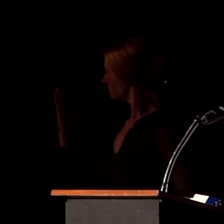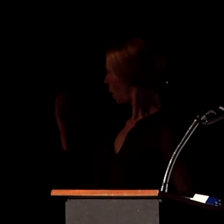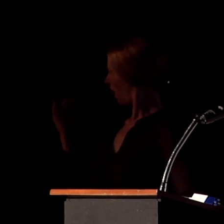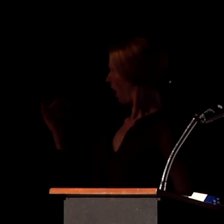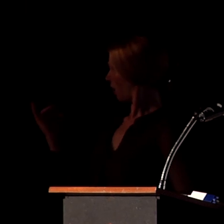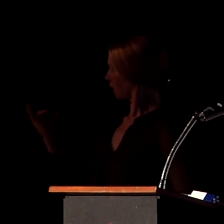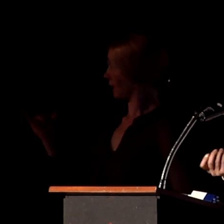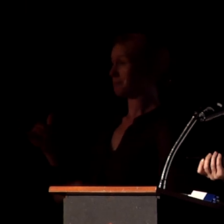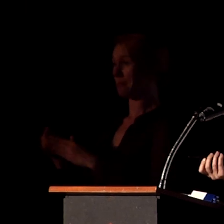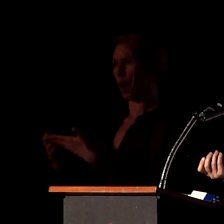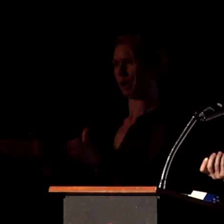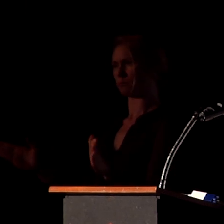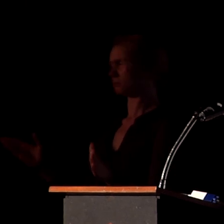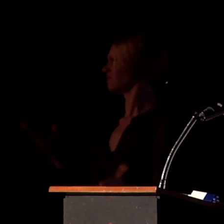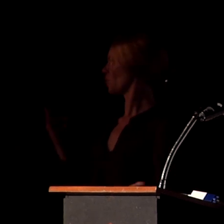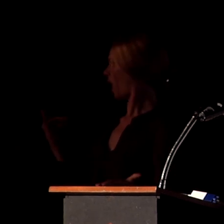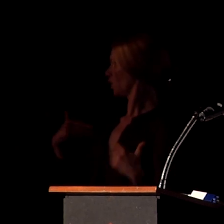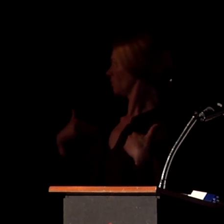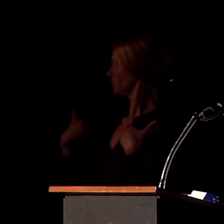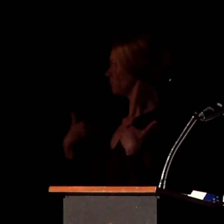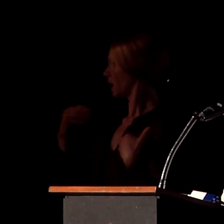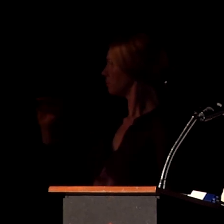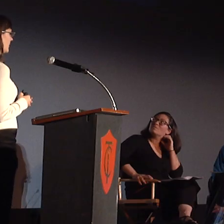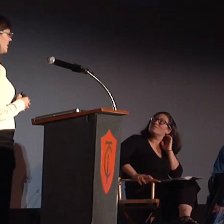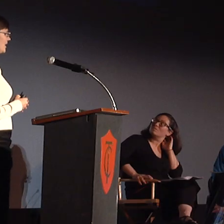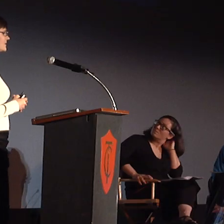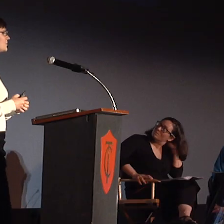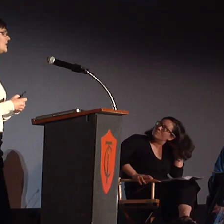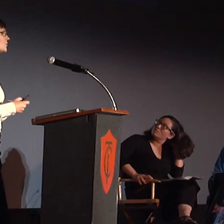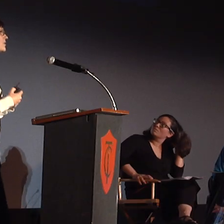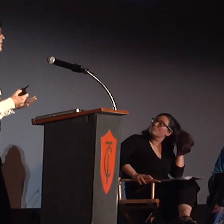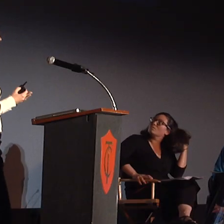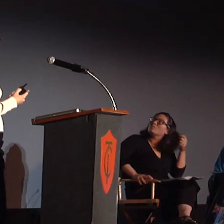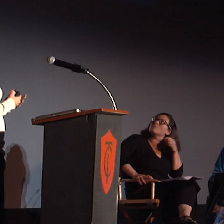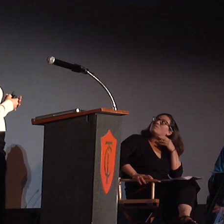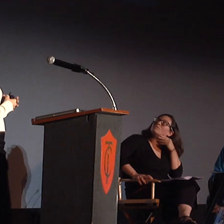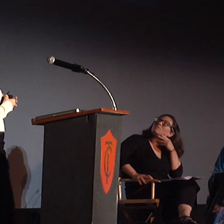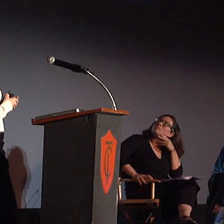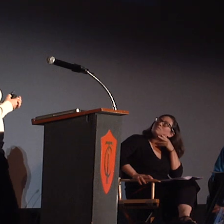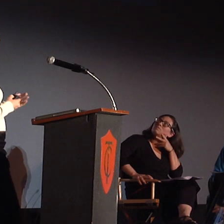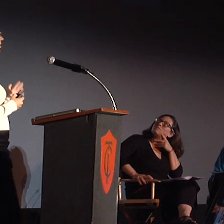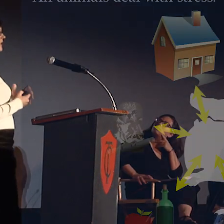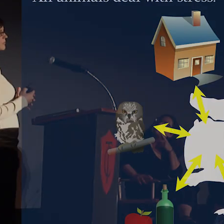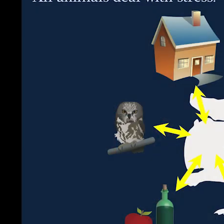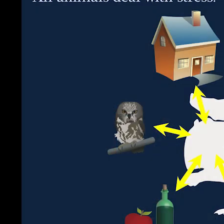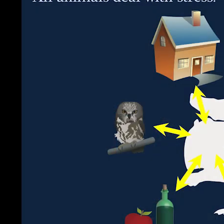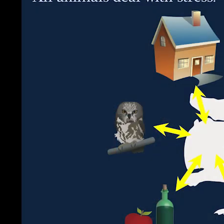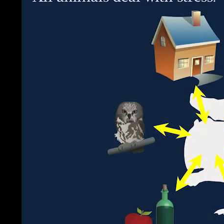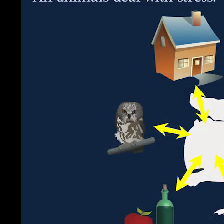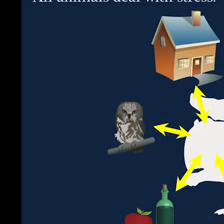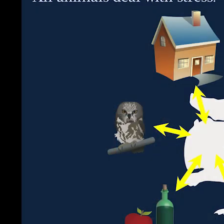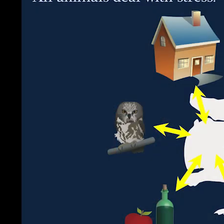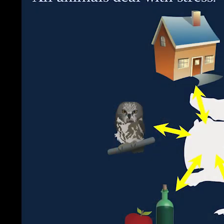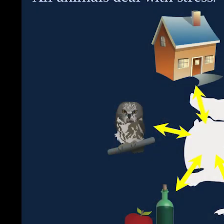then more broadly, why do mammals sleep at all? My hypothesis begins from a third fact, and that is that all animals deal